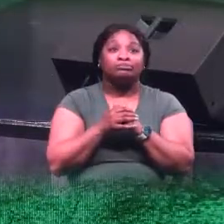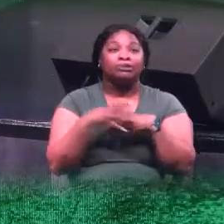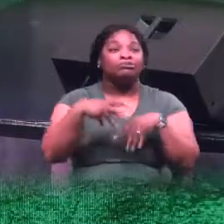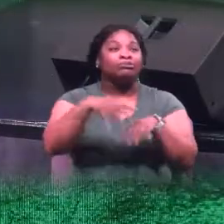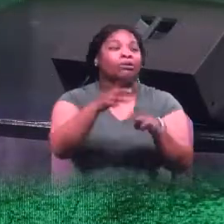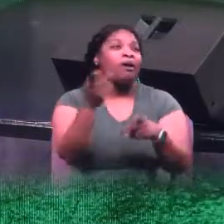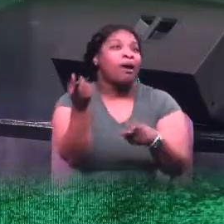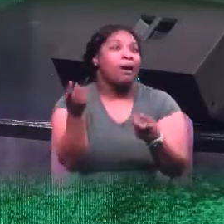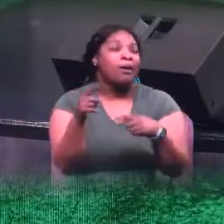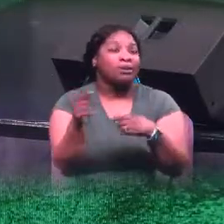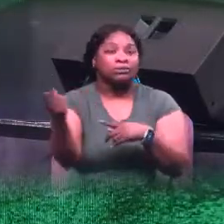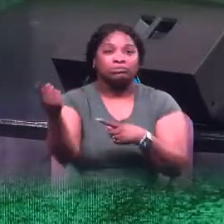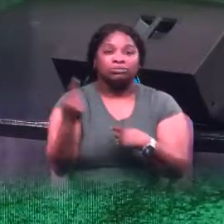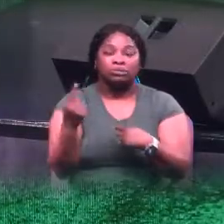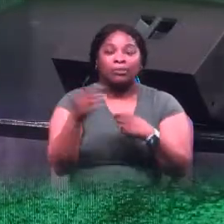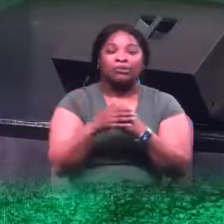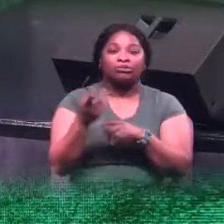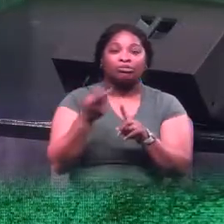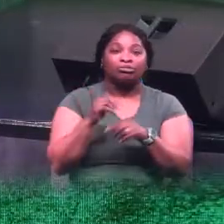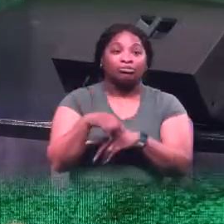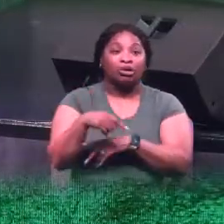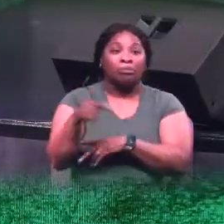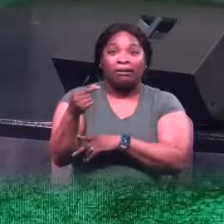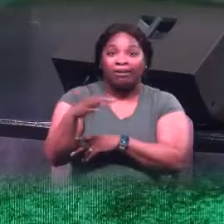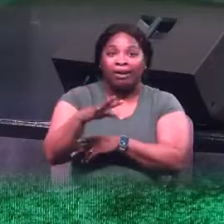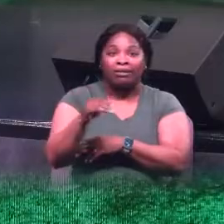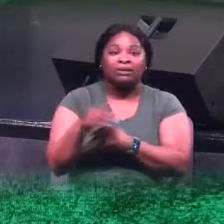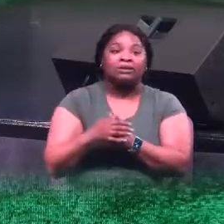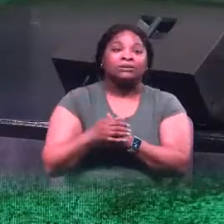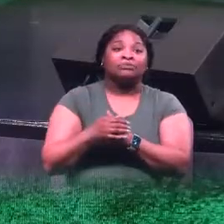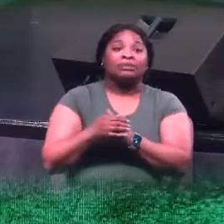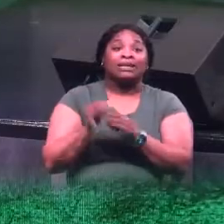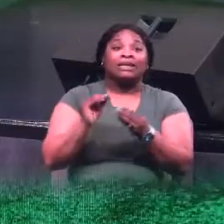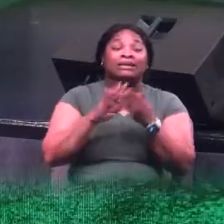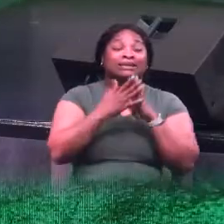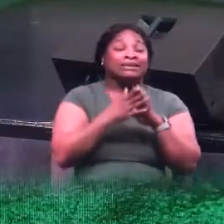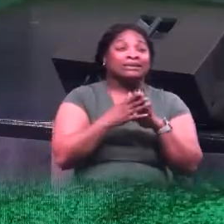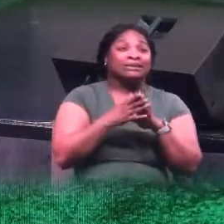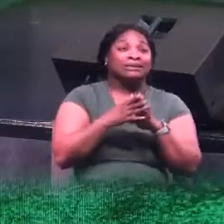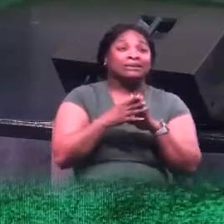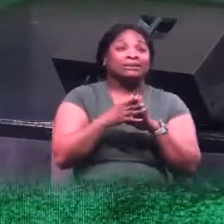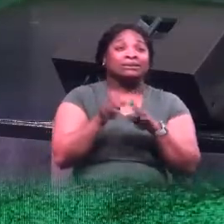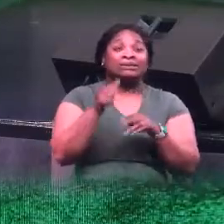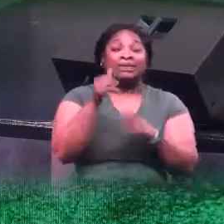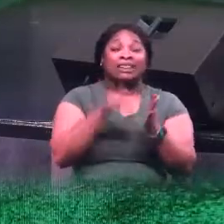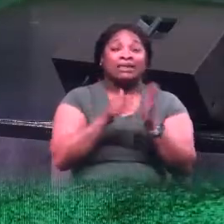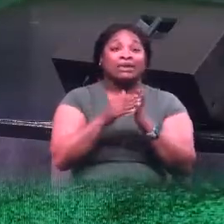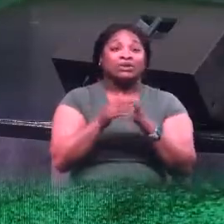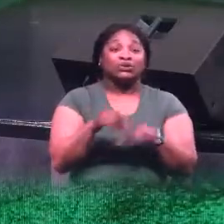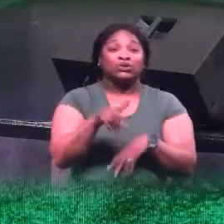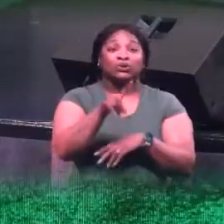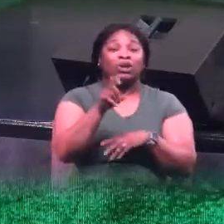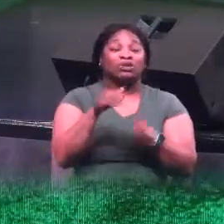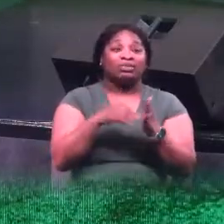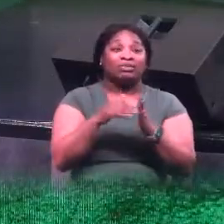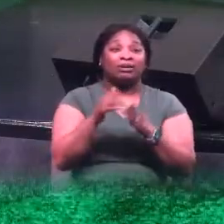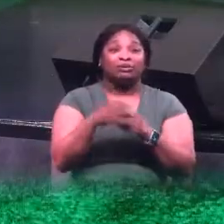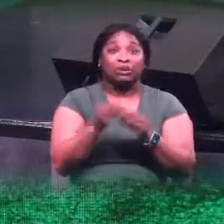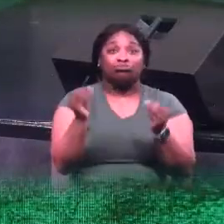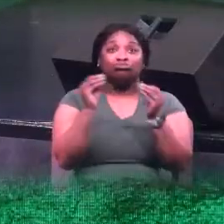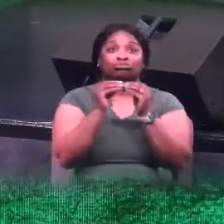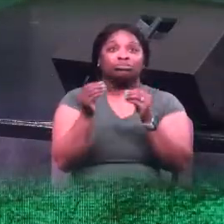for Passover. And the city population goes from tens of thousands to hundreds of